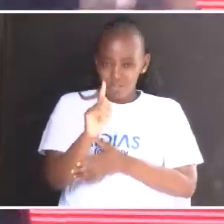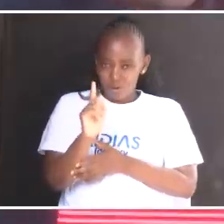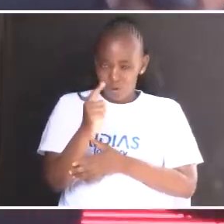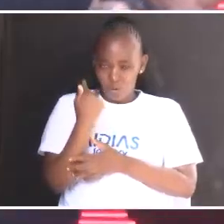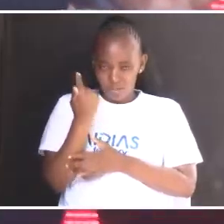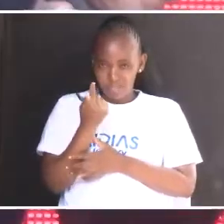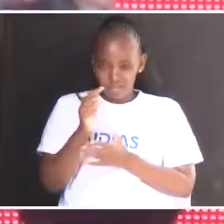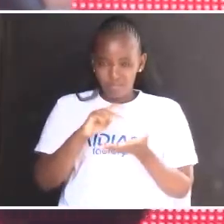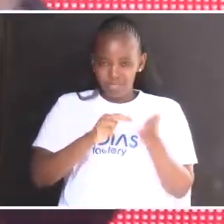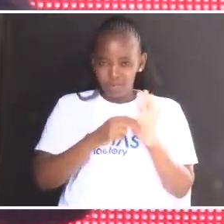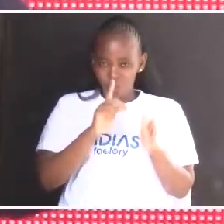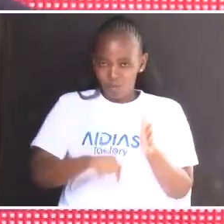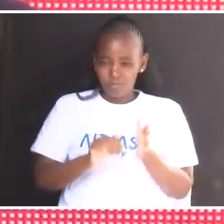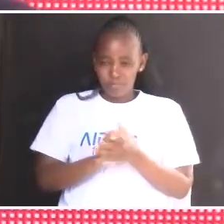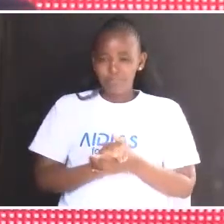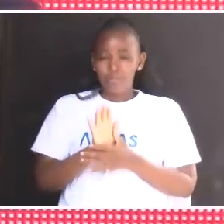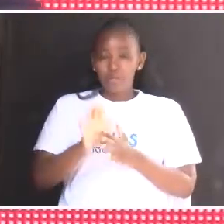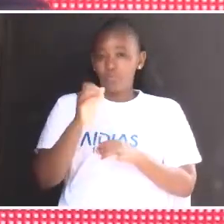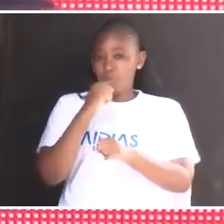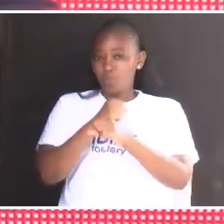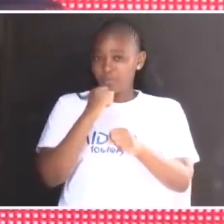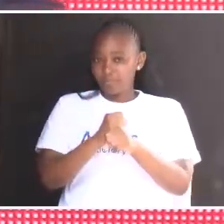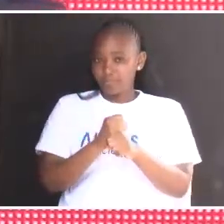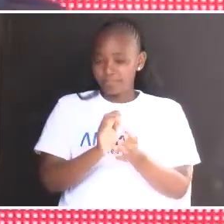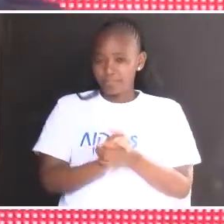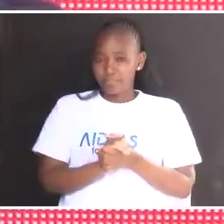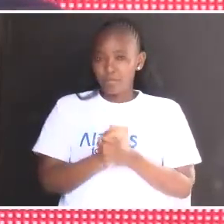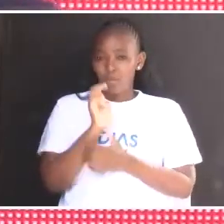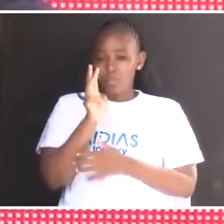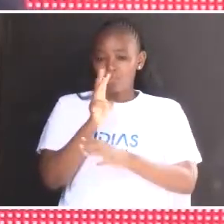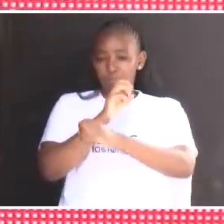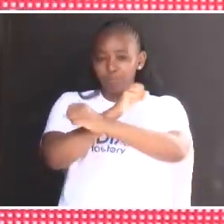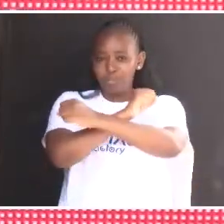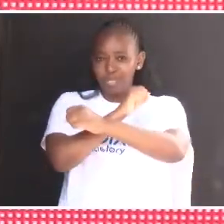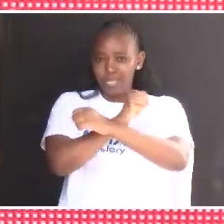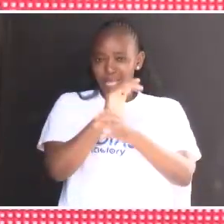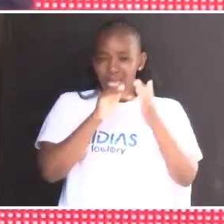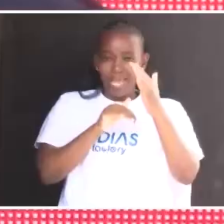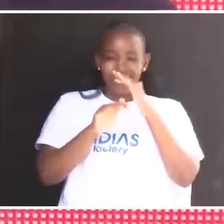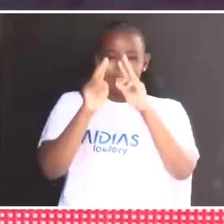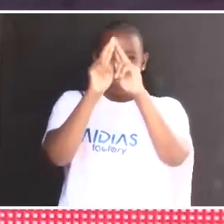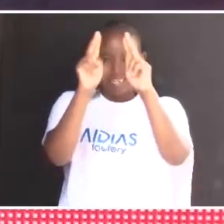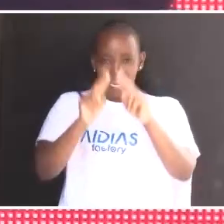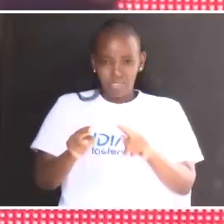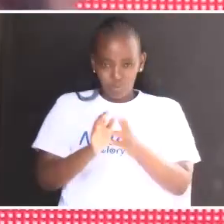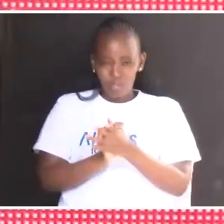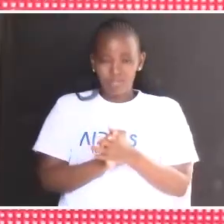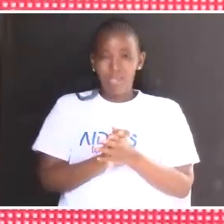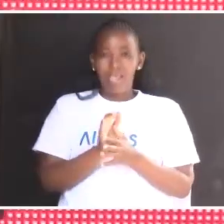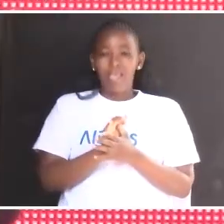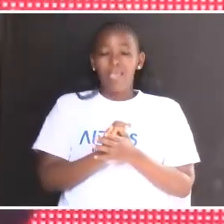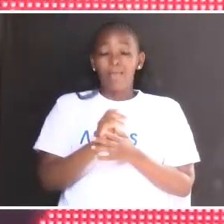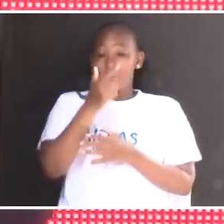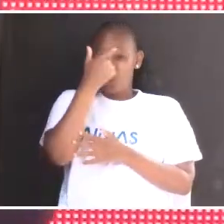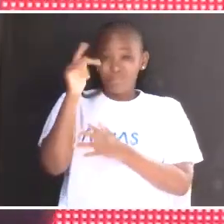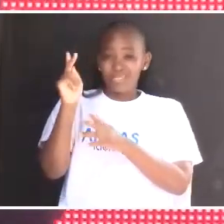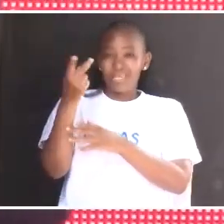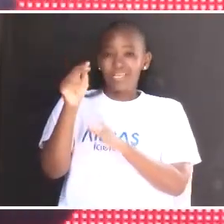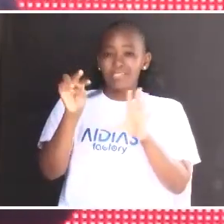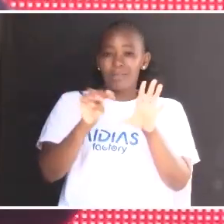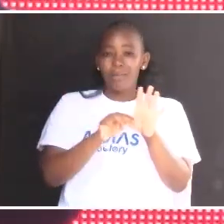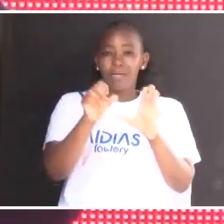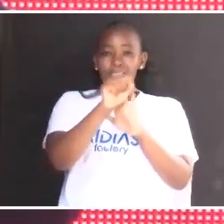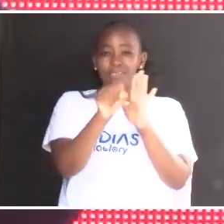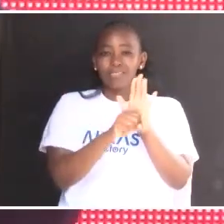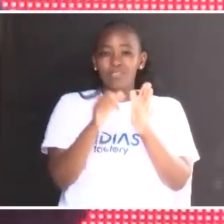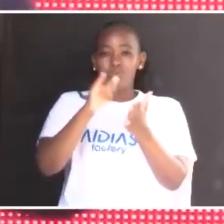So it means kazi yako itakuwa protected internationally, because Kenya is a member state of